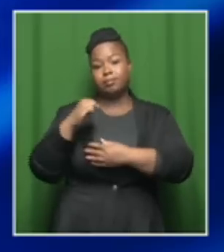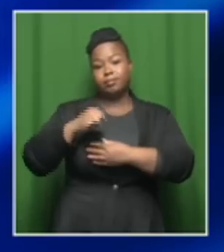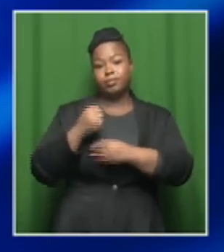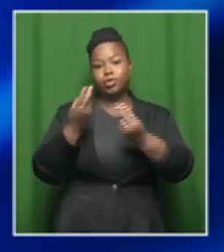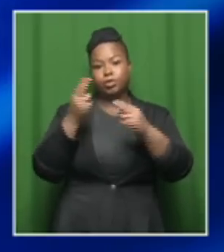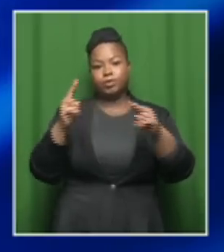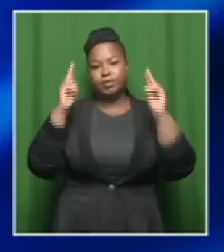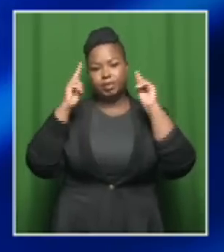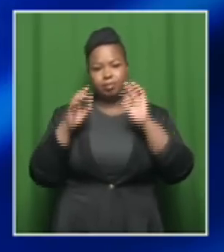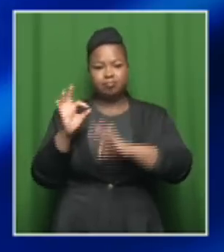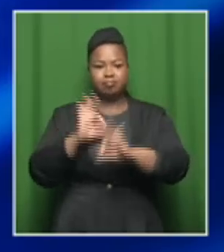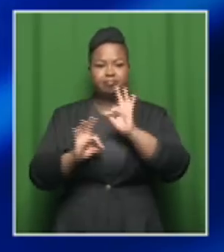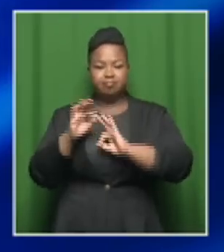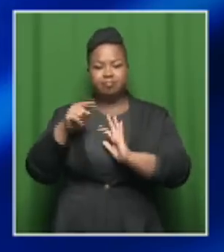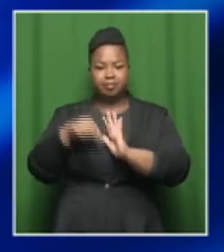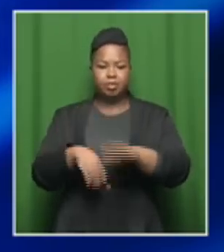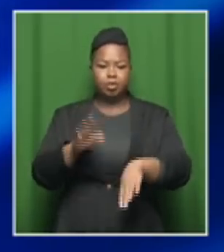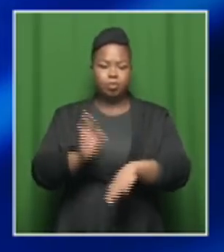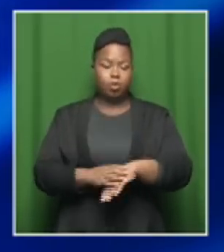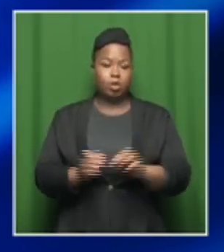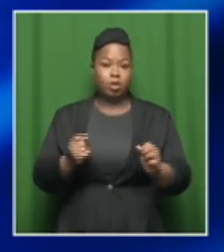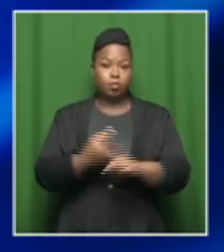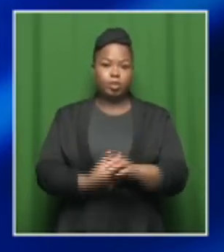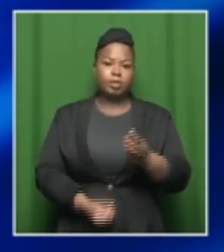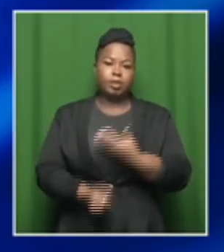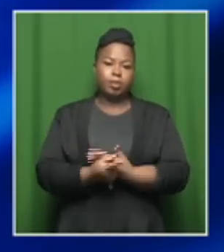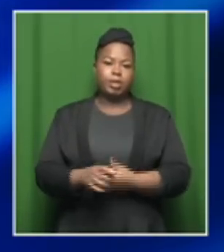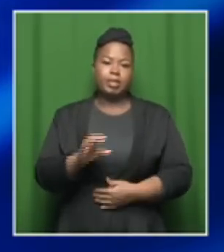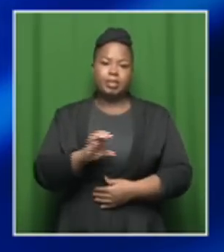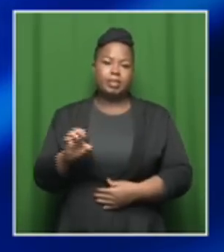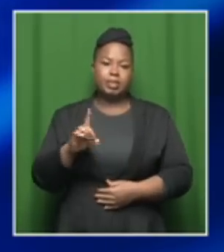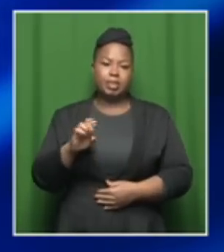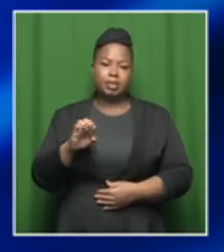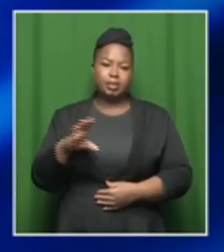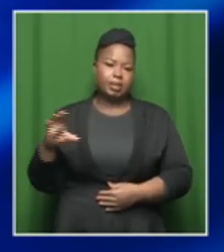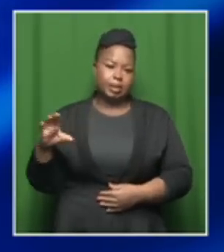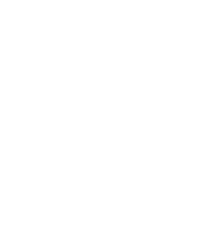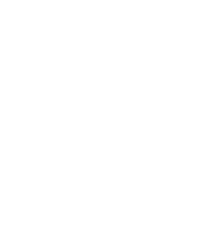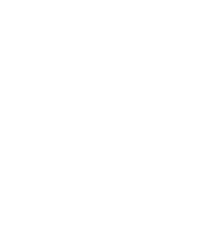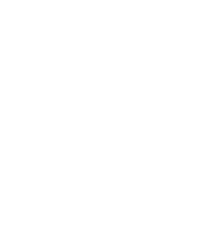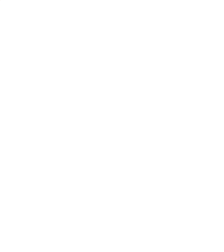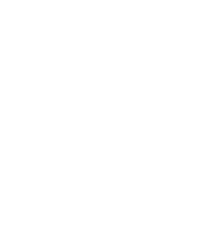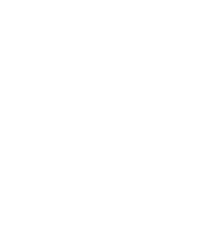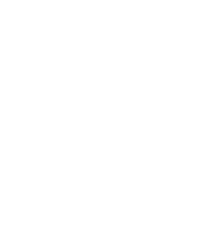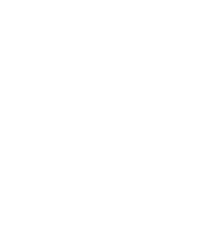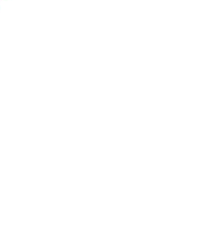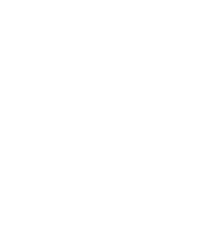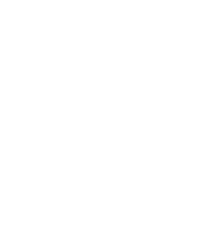understand and unpack the conflict in the eastern part of the Democratic Republic of Congo.